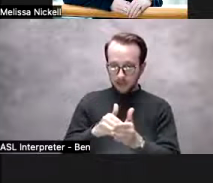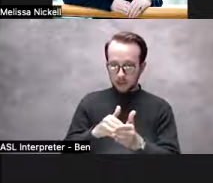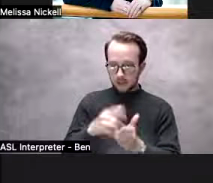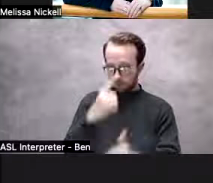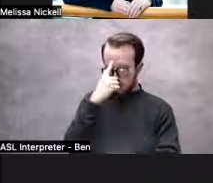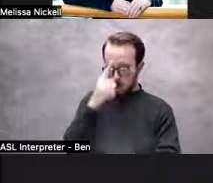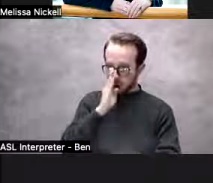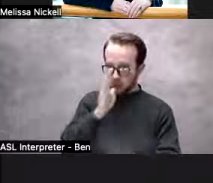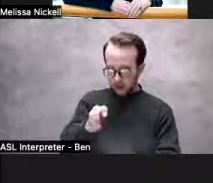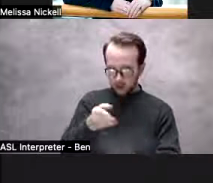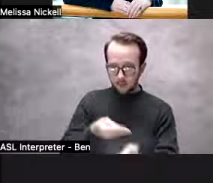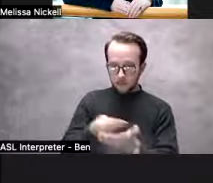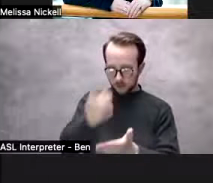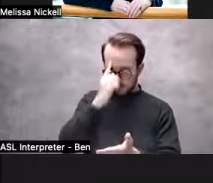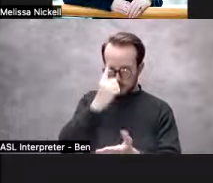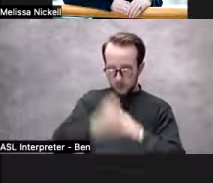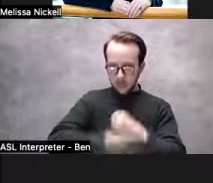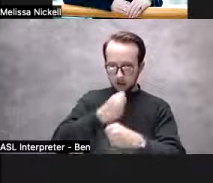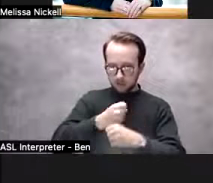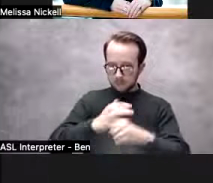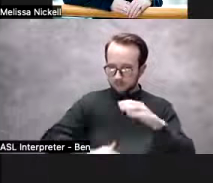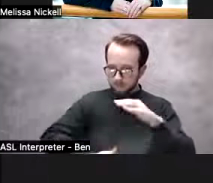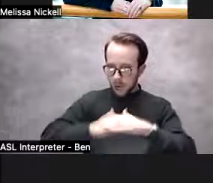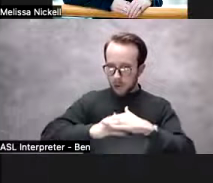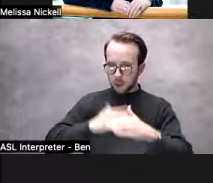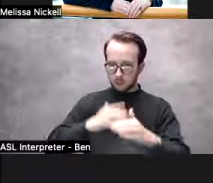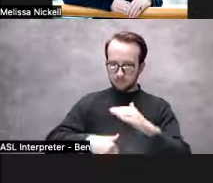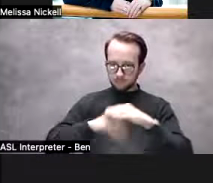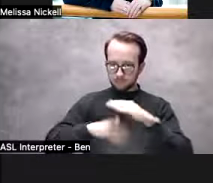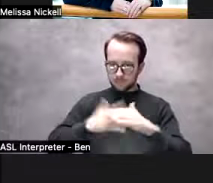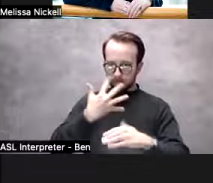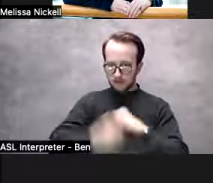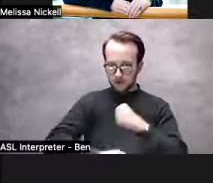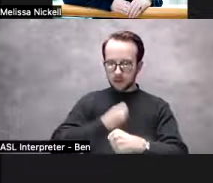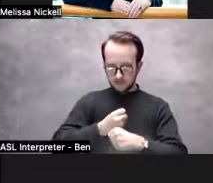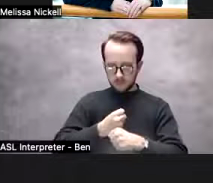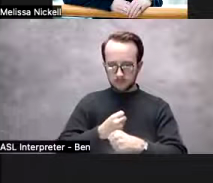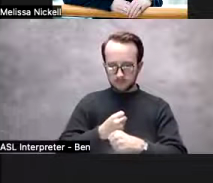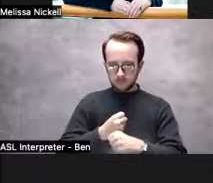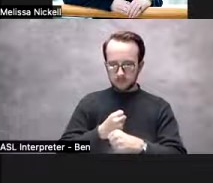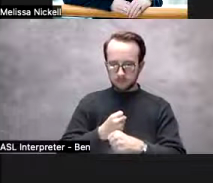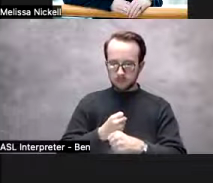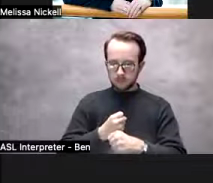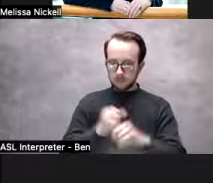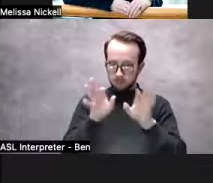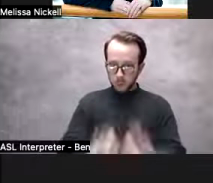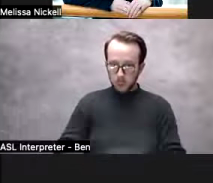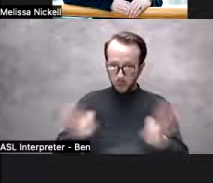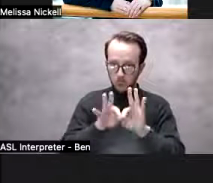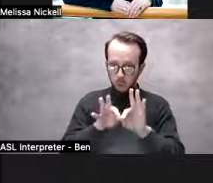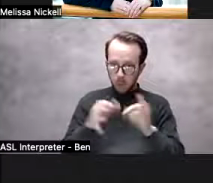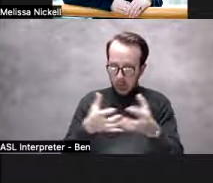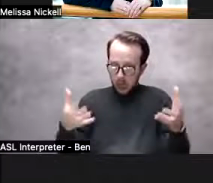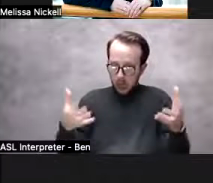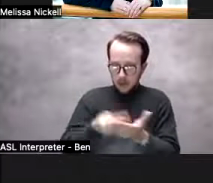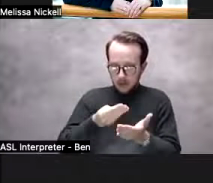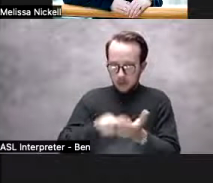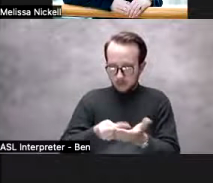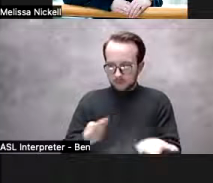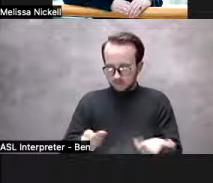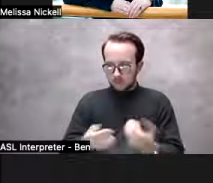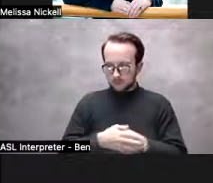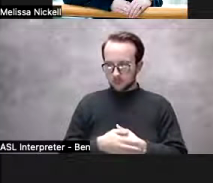year for up to 5 years. Okay, so that's a substantial amount of money. Now, if you